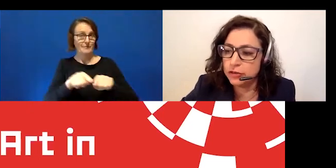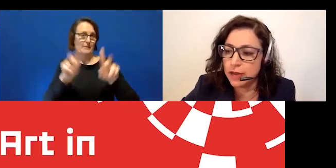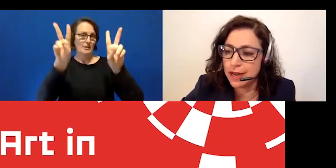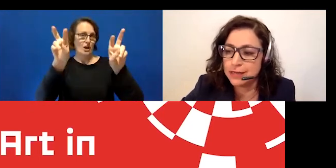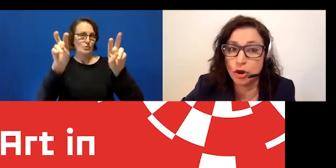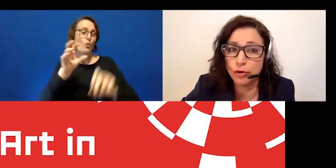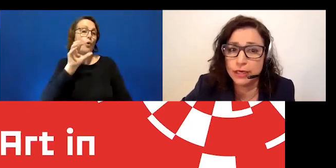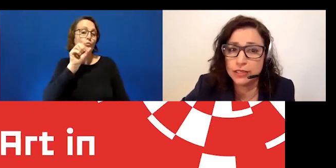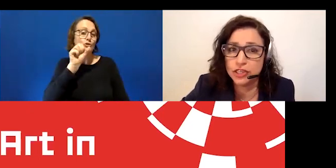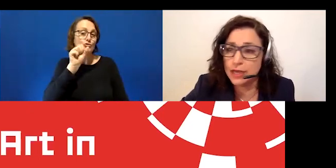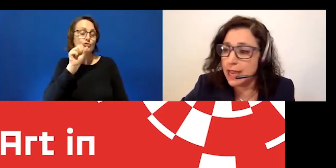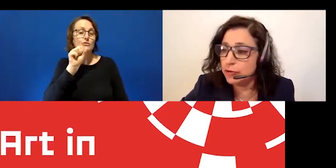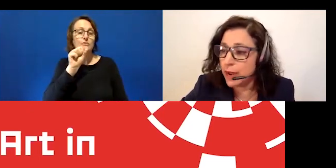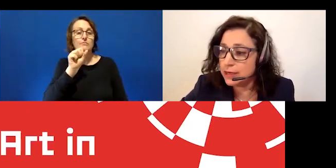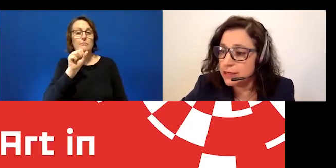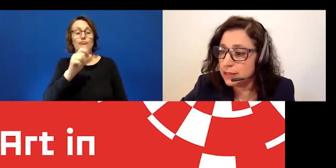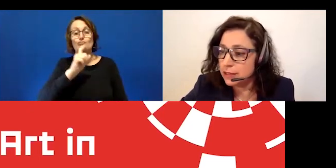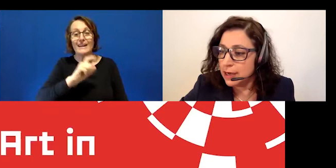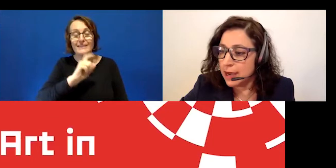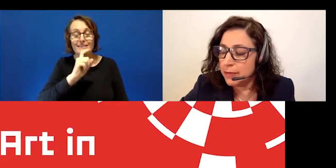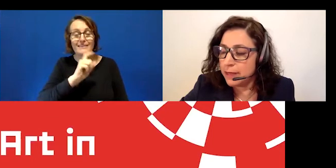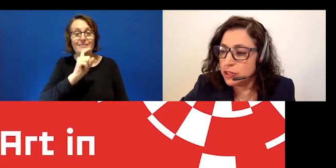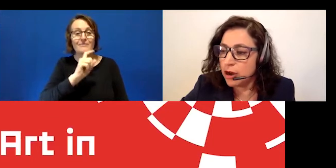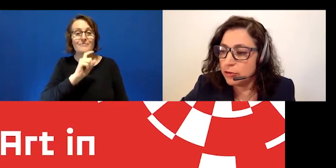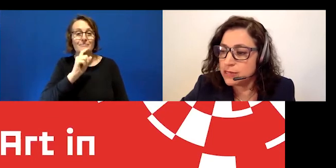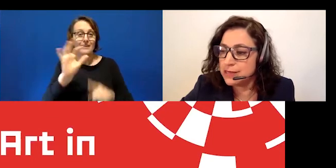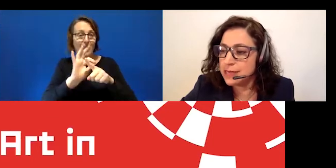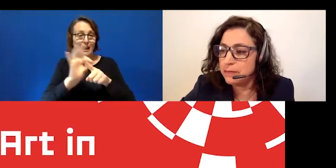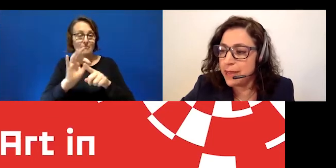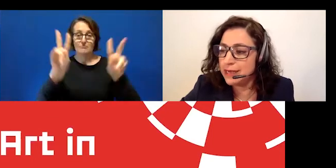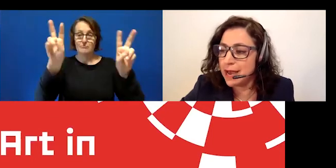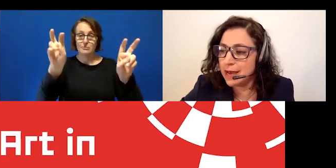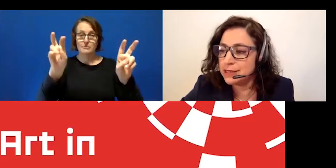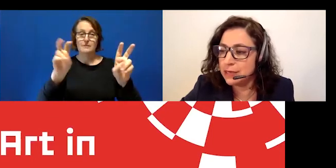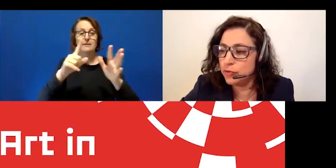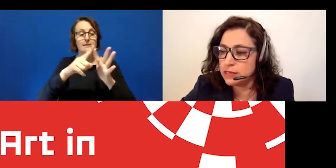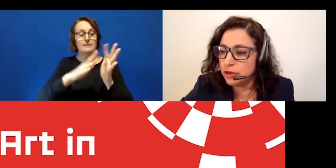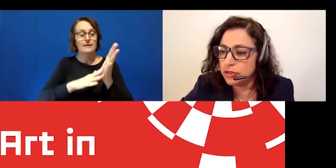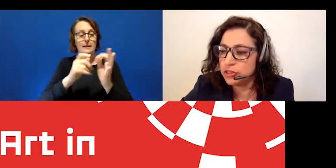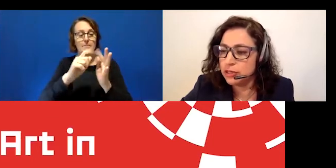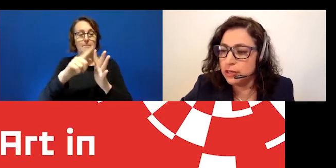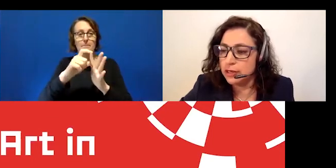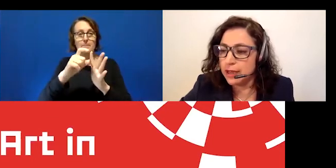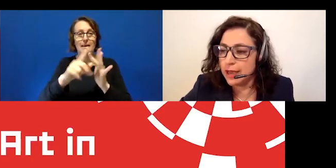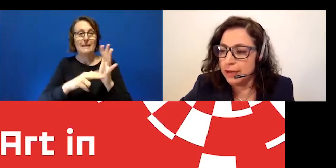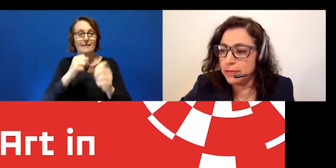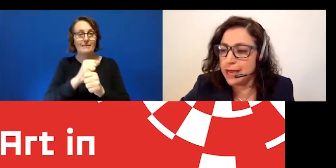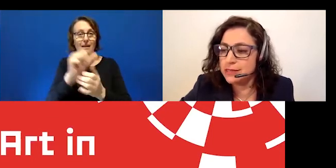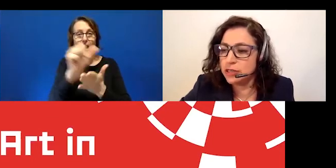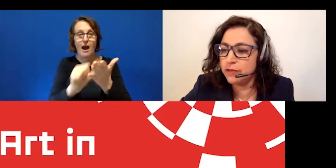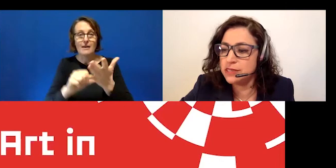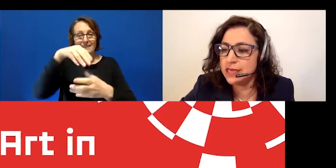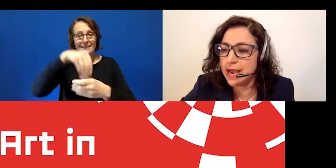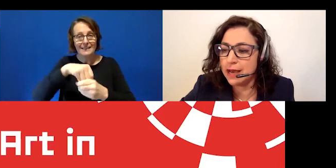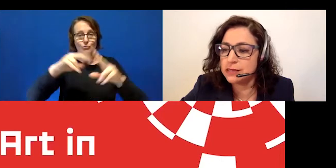orange and it's orange and red, and the title says Embedding Art in Research. It has